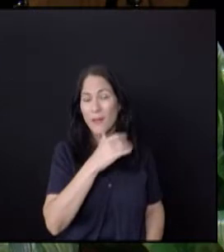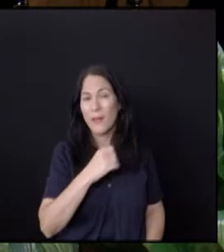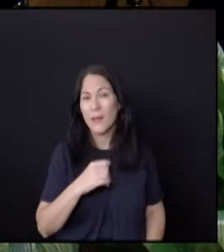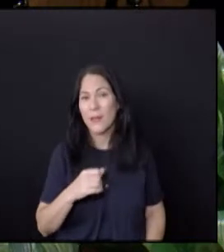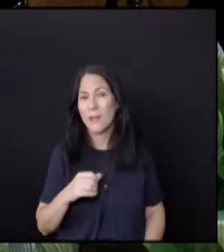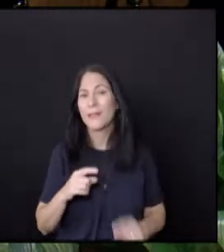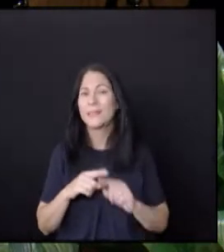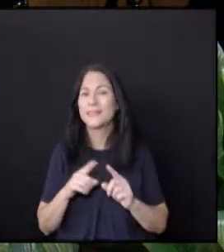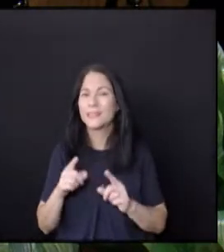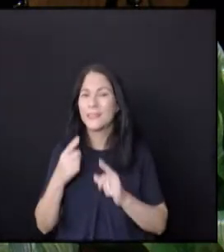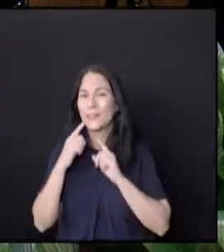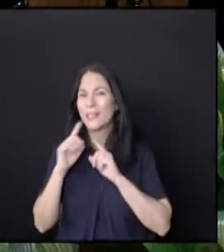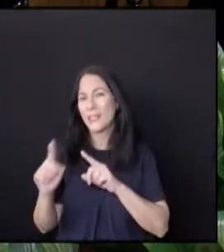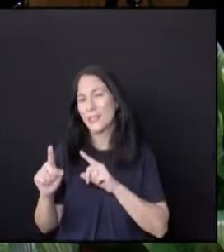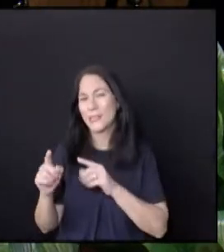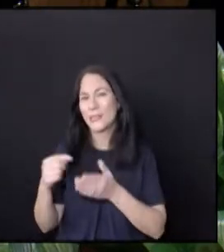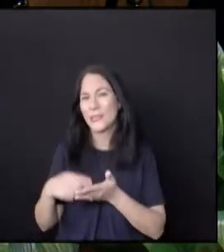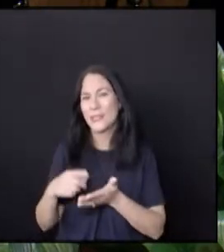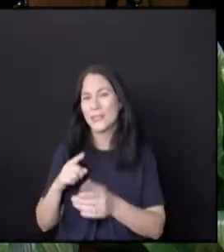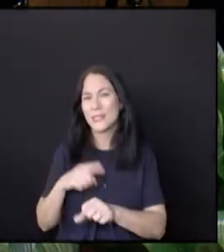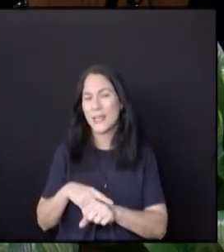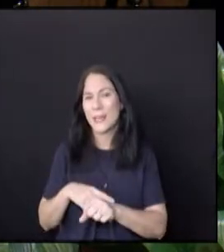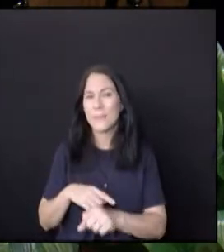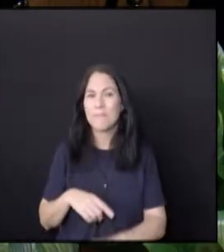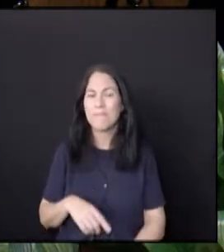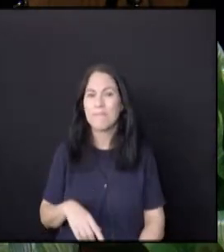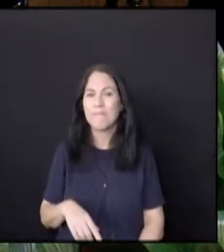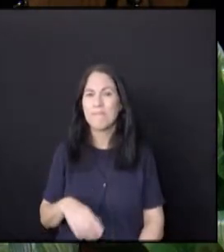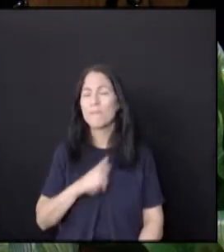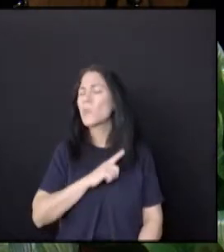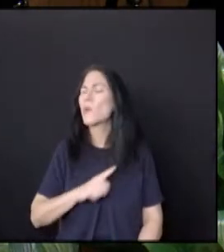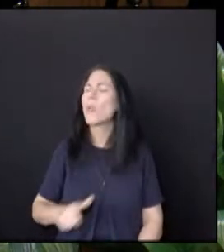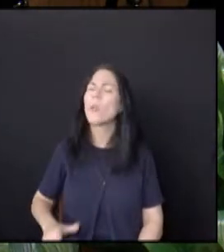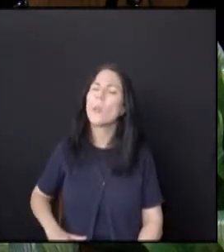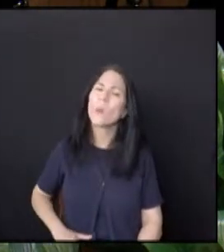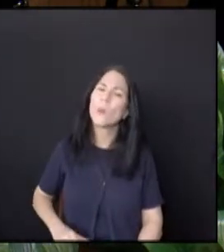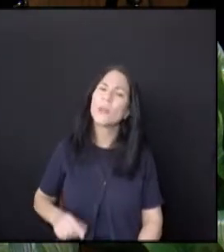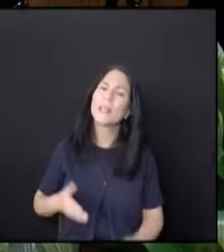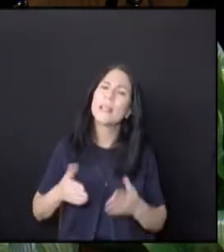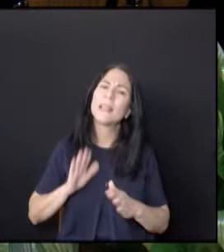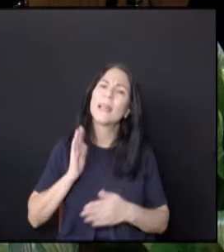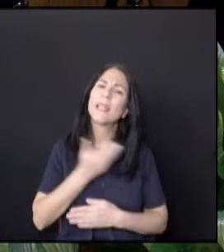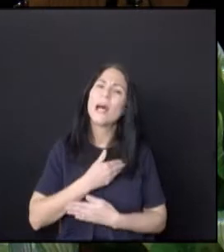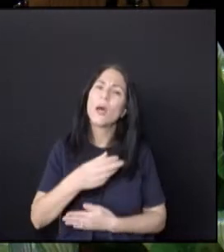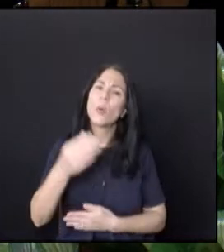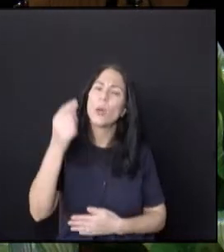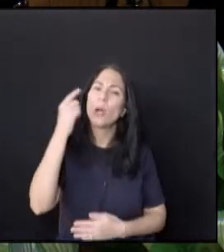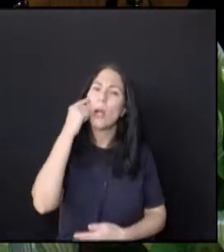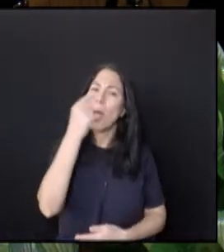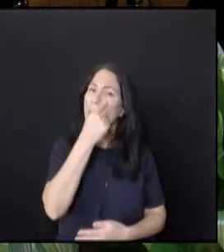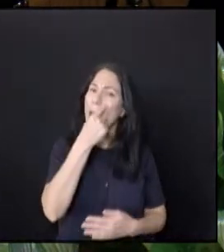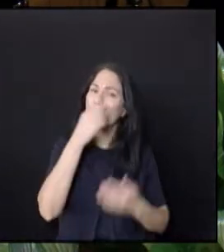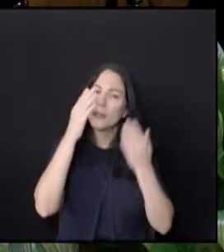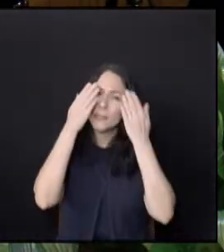A different answer this time. And they said to him, "Lord, let our eyes be